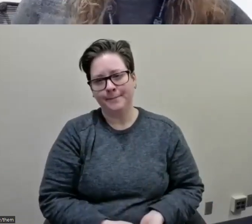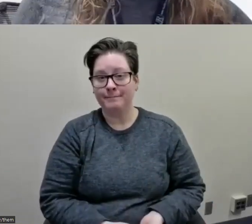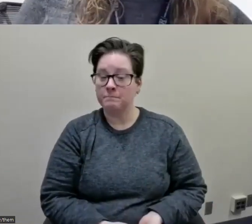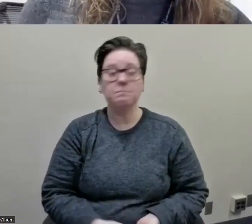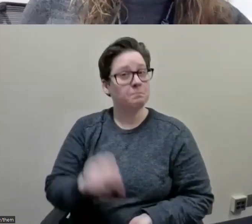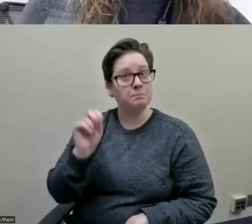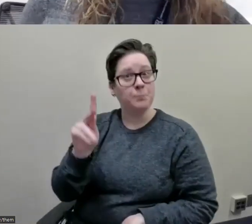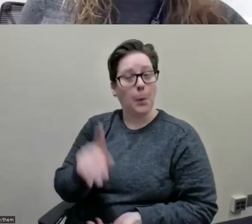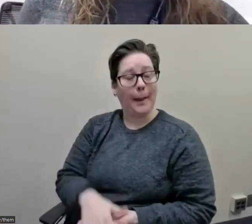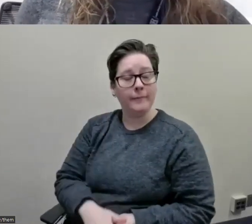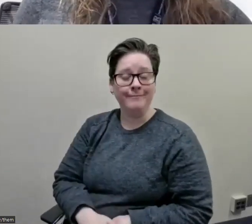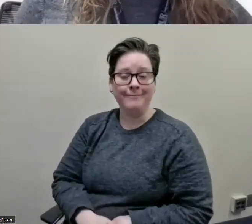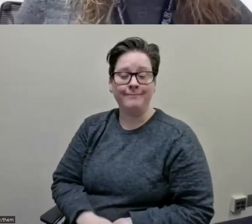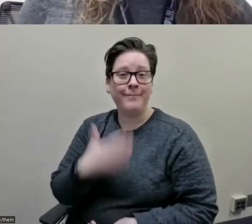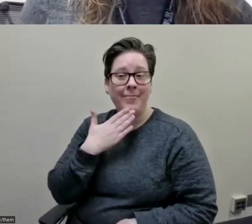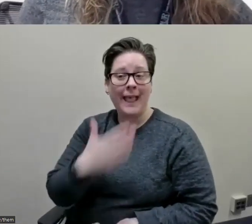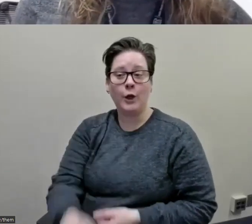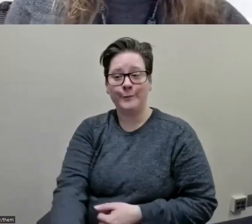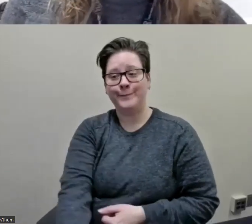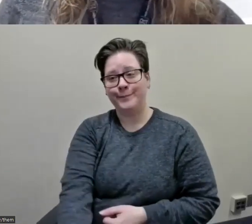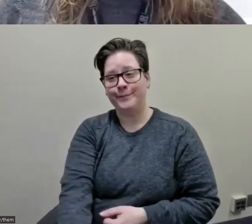Okay, thank you.